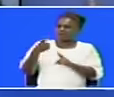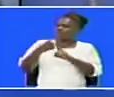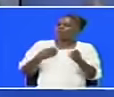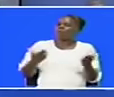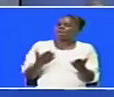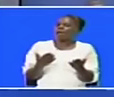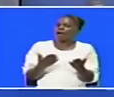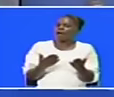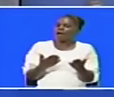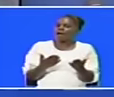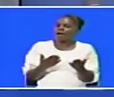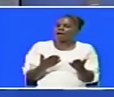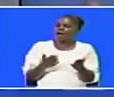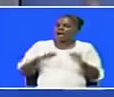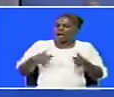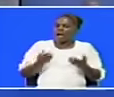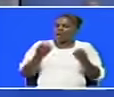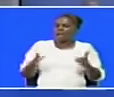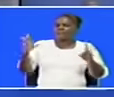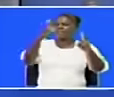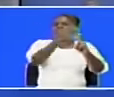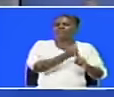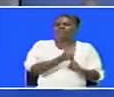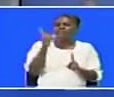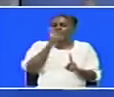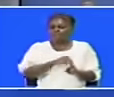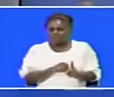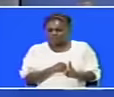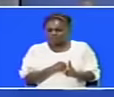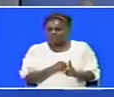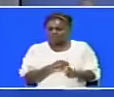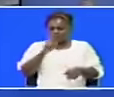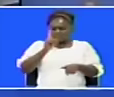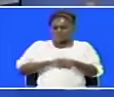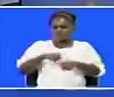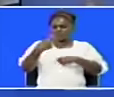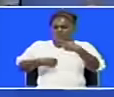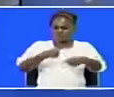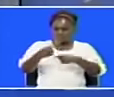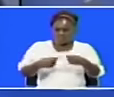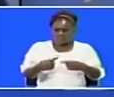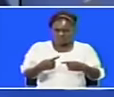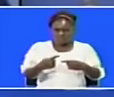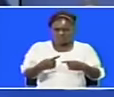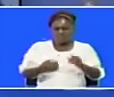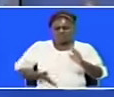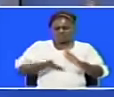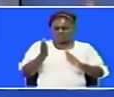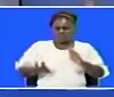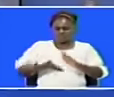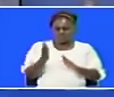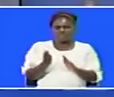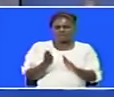from and how much we have achieved, even as we continue to urgently